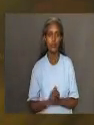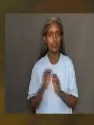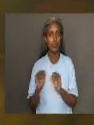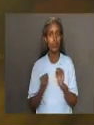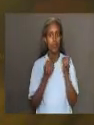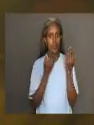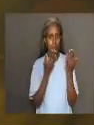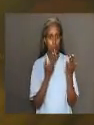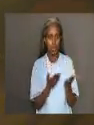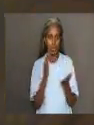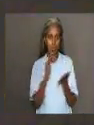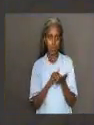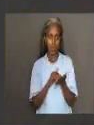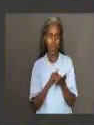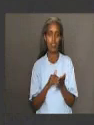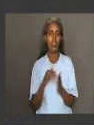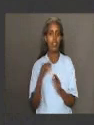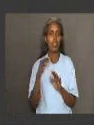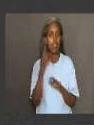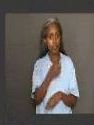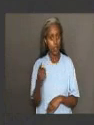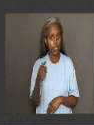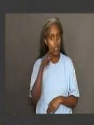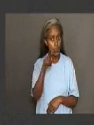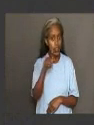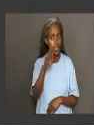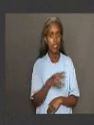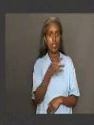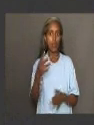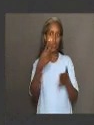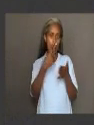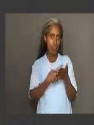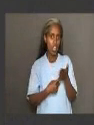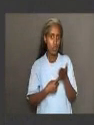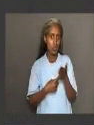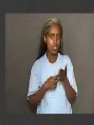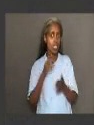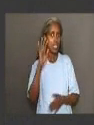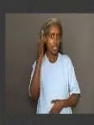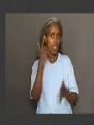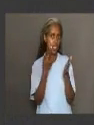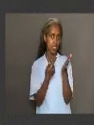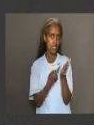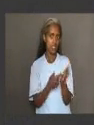Welcome back, everyone. Your table of values should look like this one.